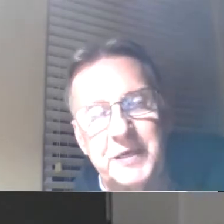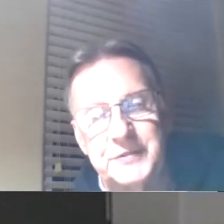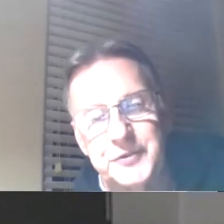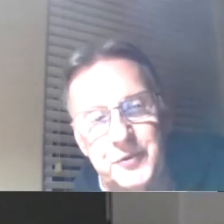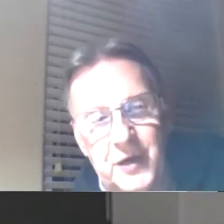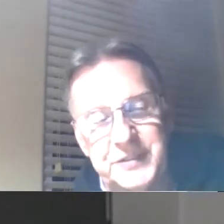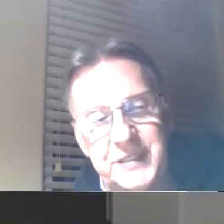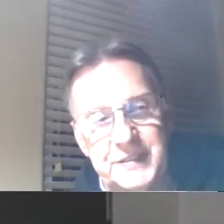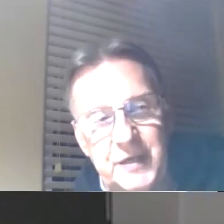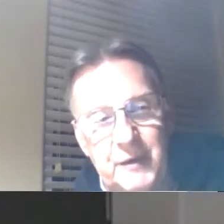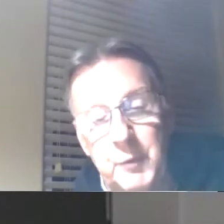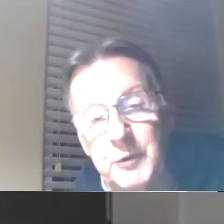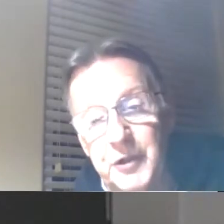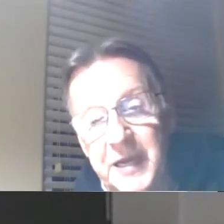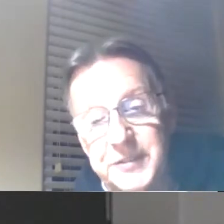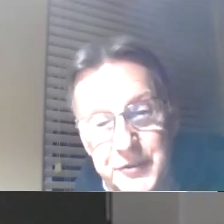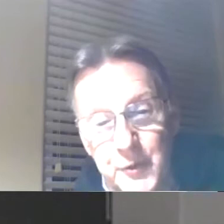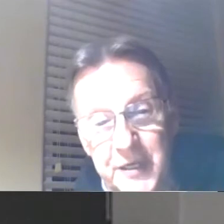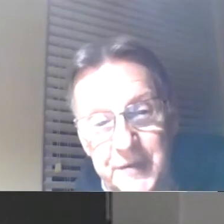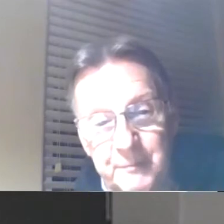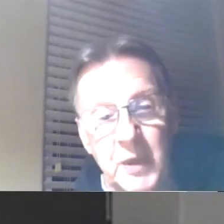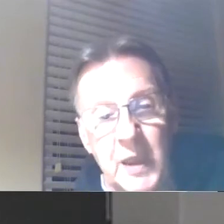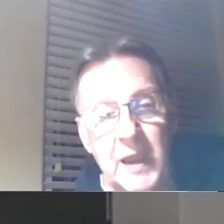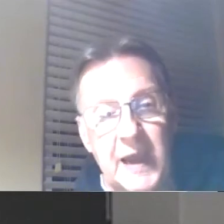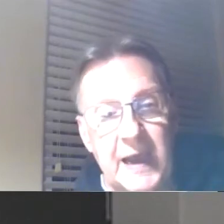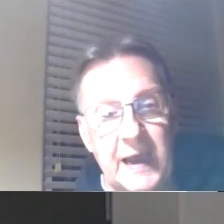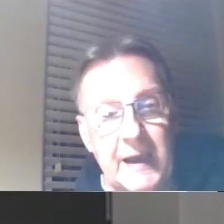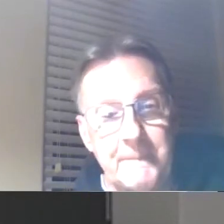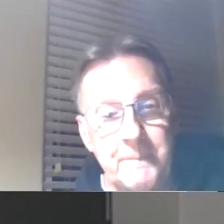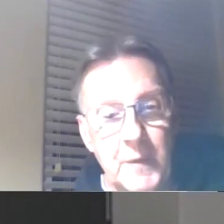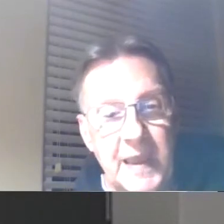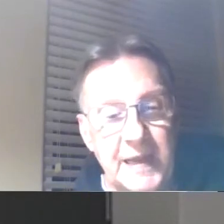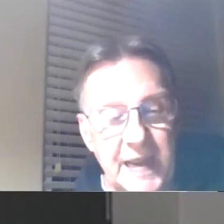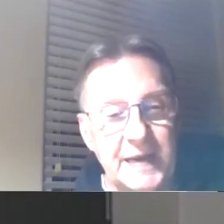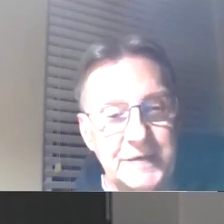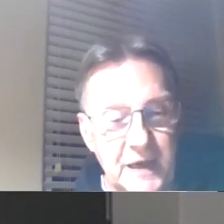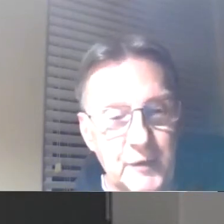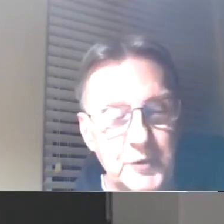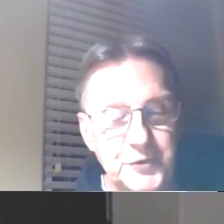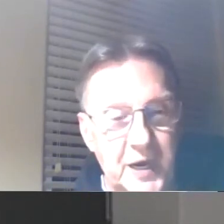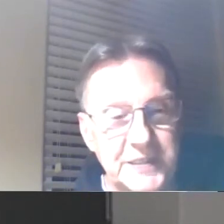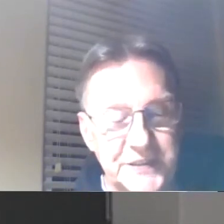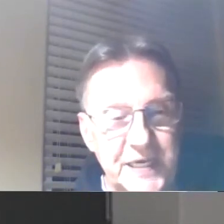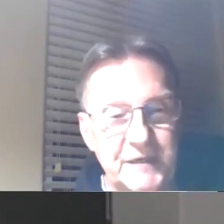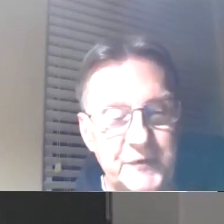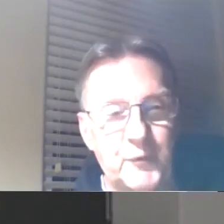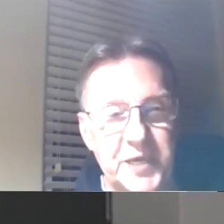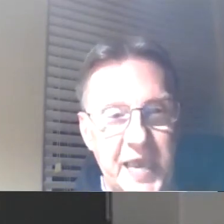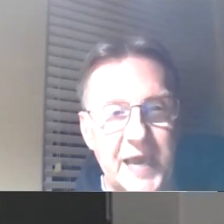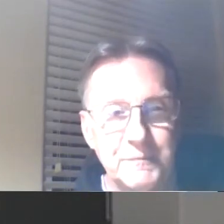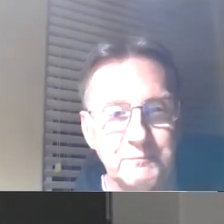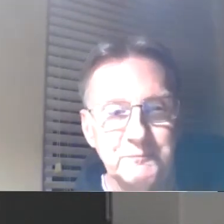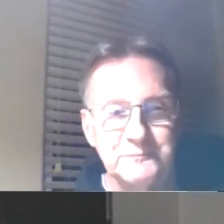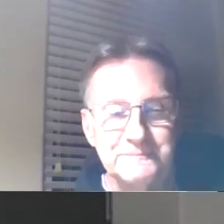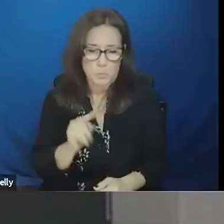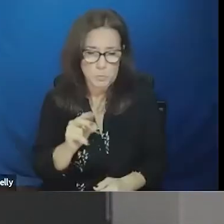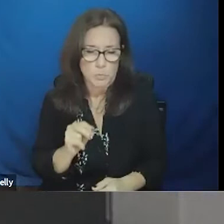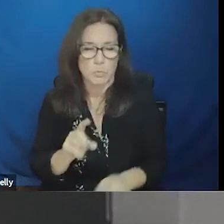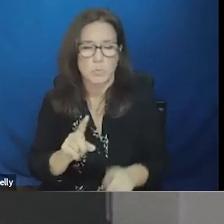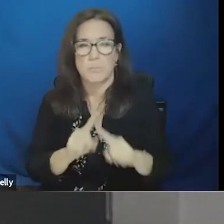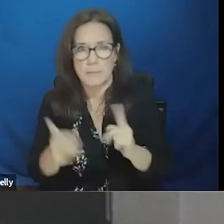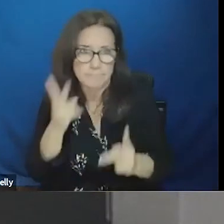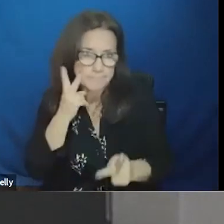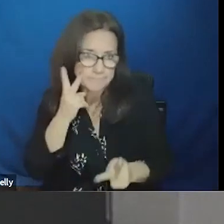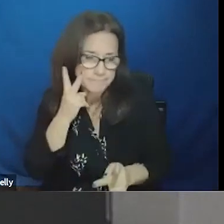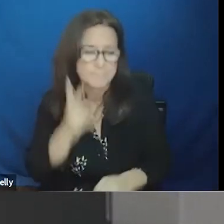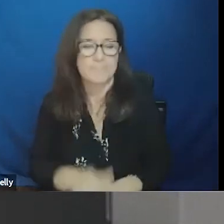could be constructed. We would like to do it, and we're trying to see if we can.